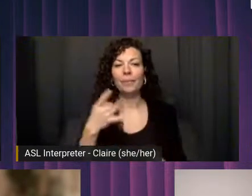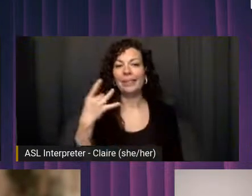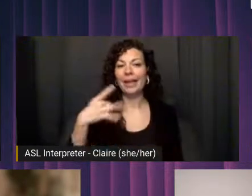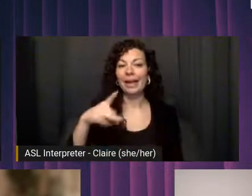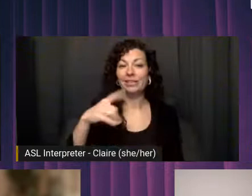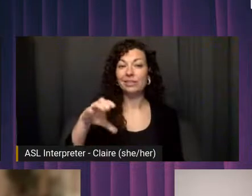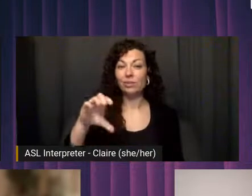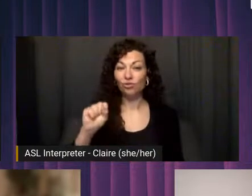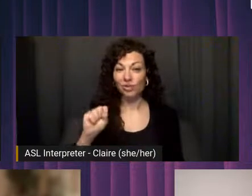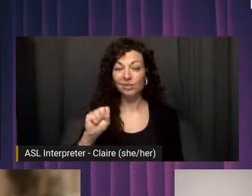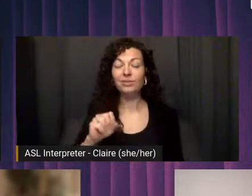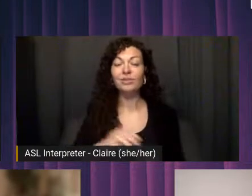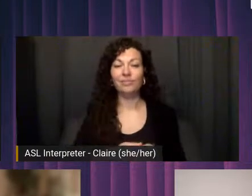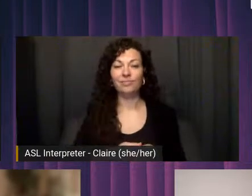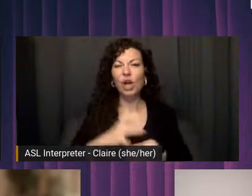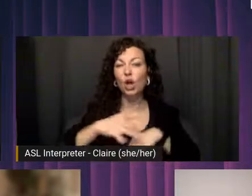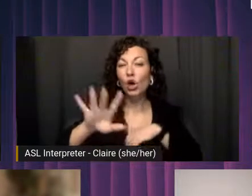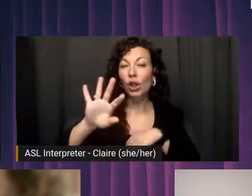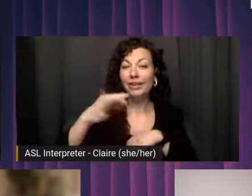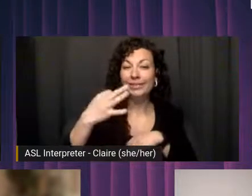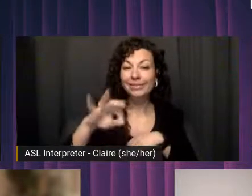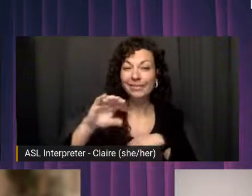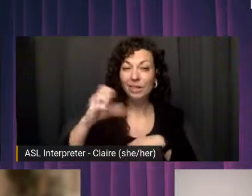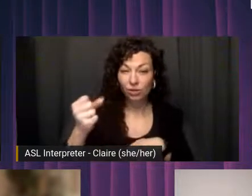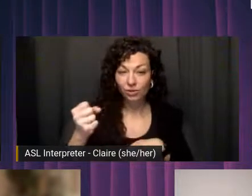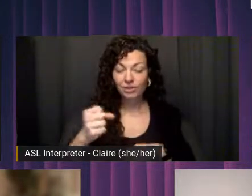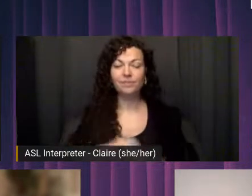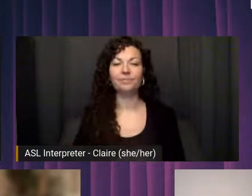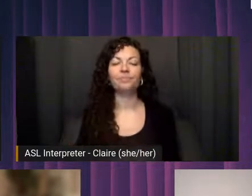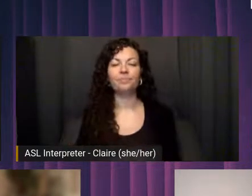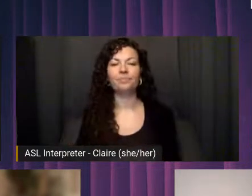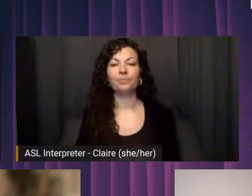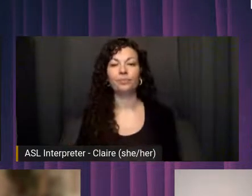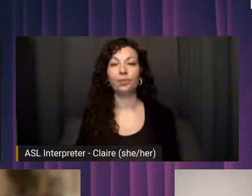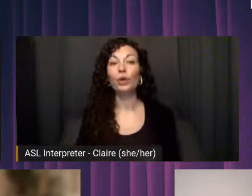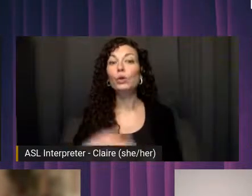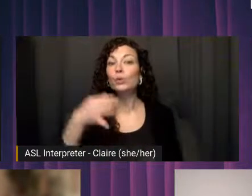sharing an excerpt from a piece from our